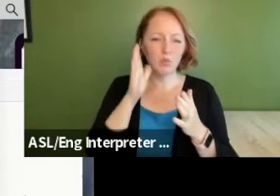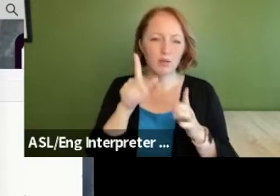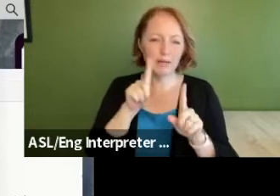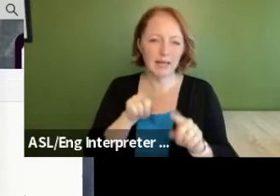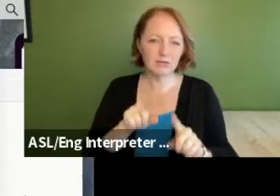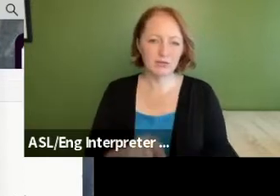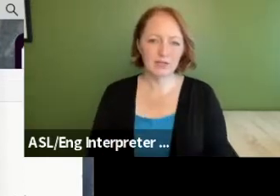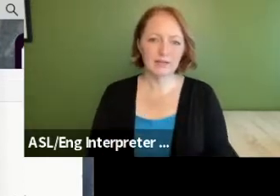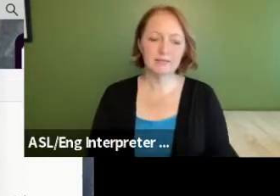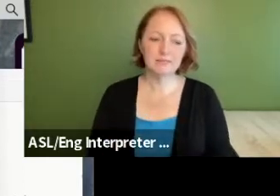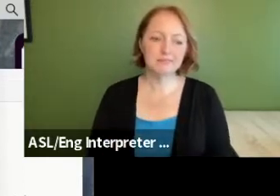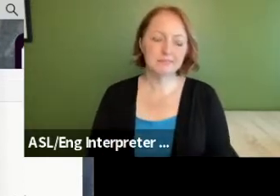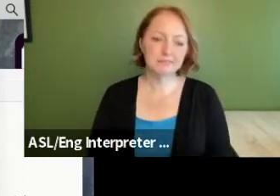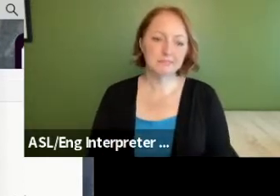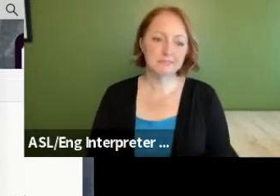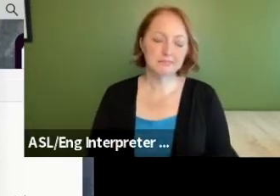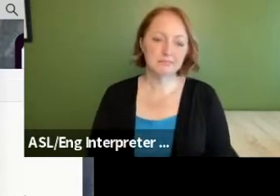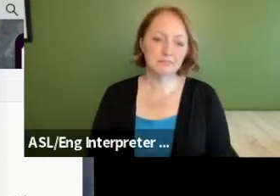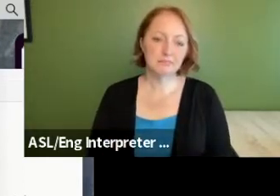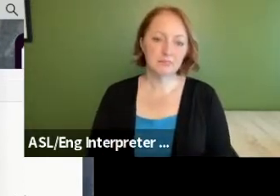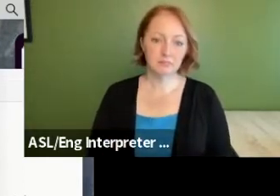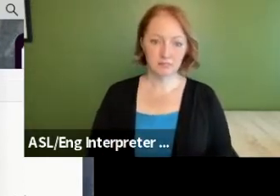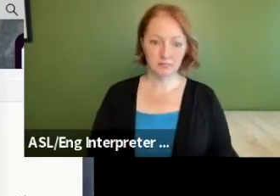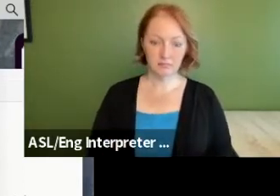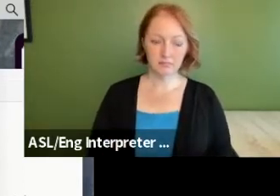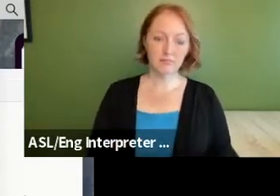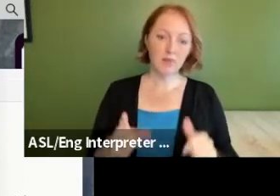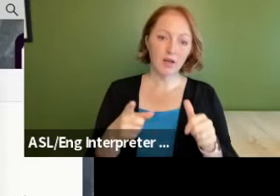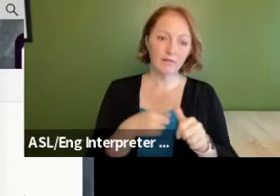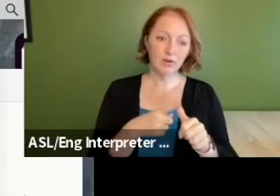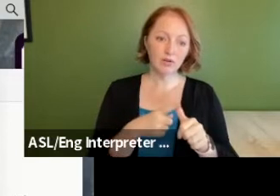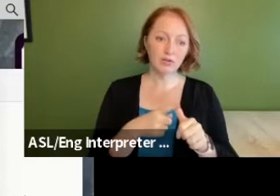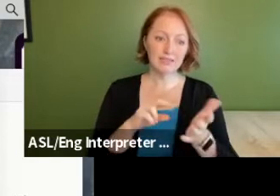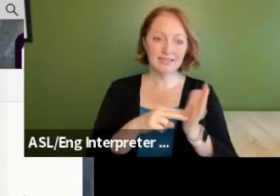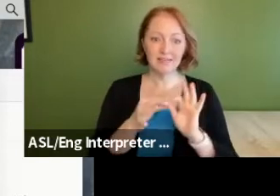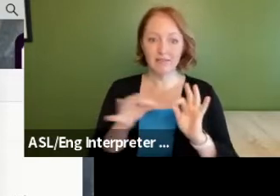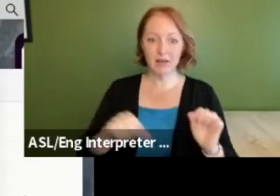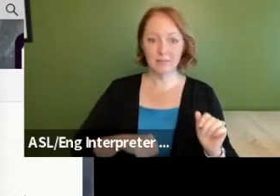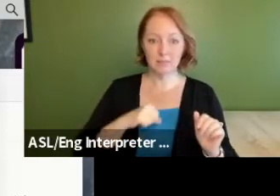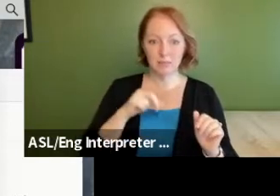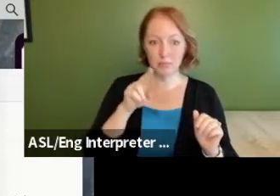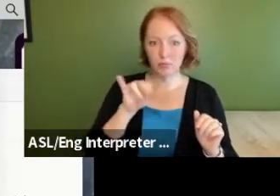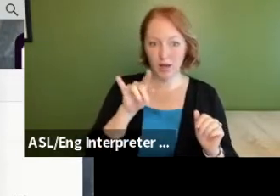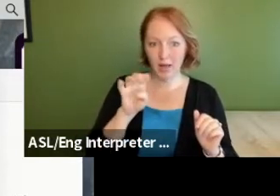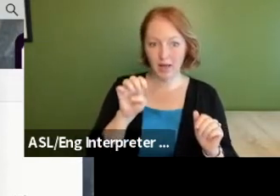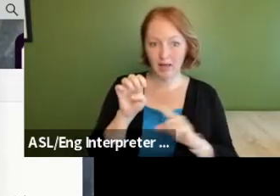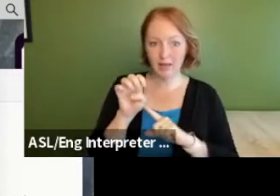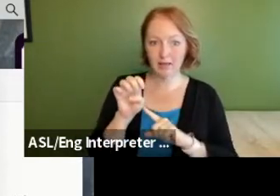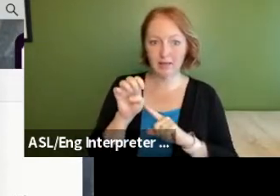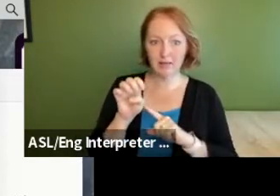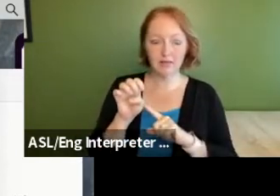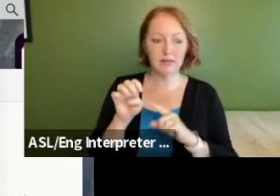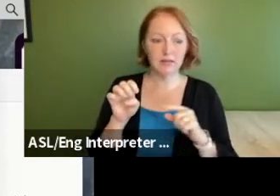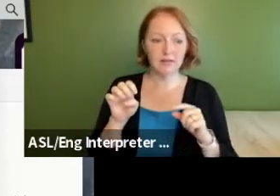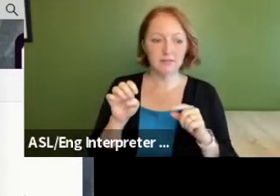answering. So what I did was I first defined pride. And just kind of, you know, it's